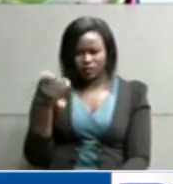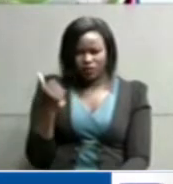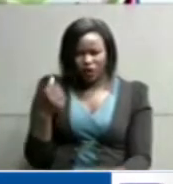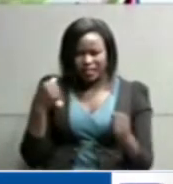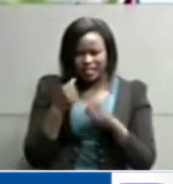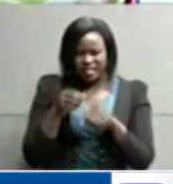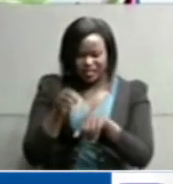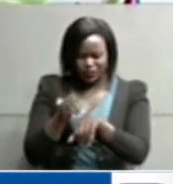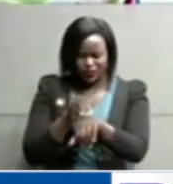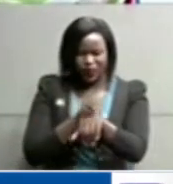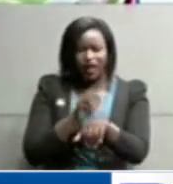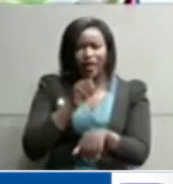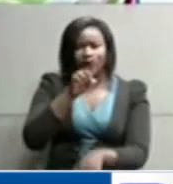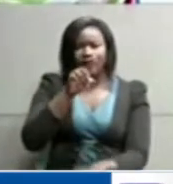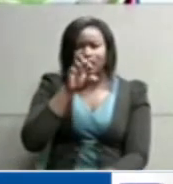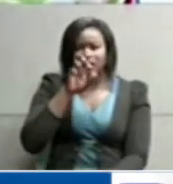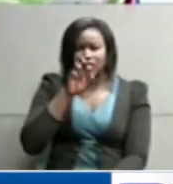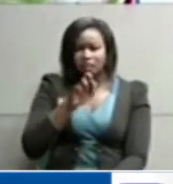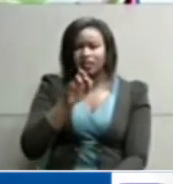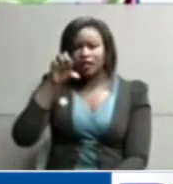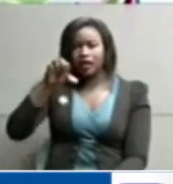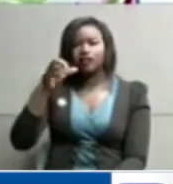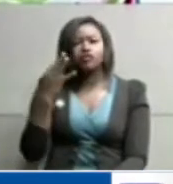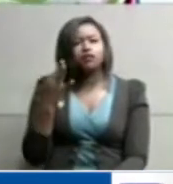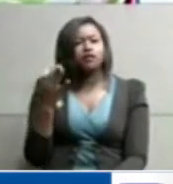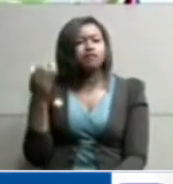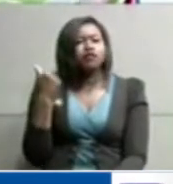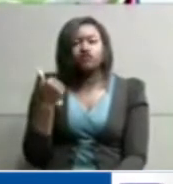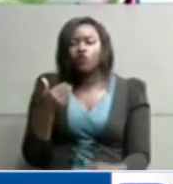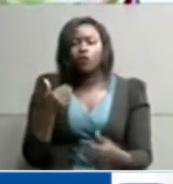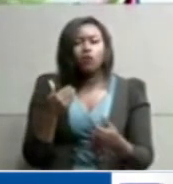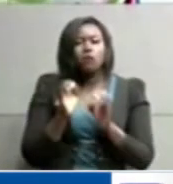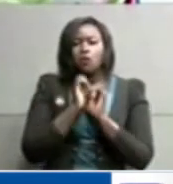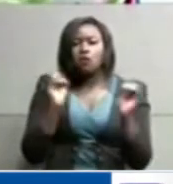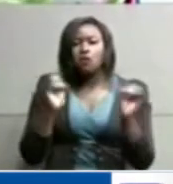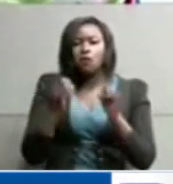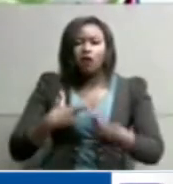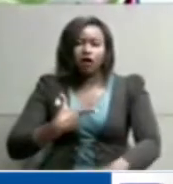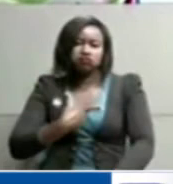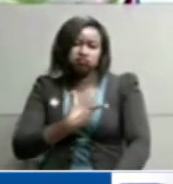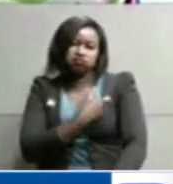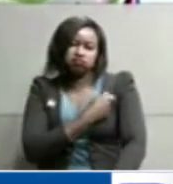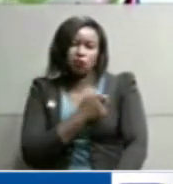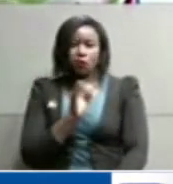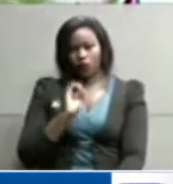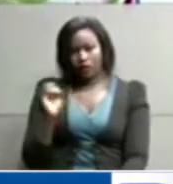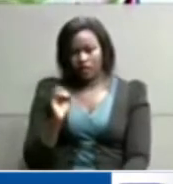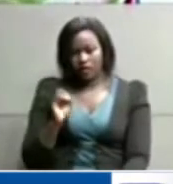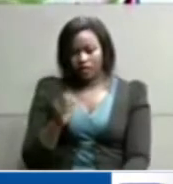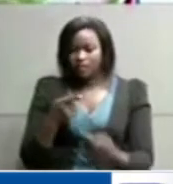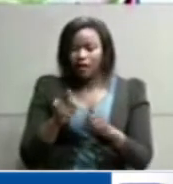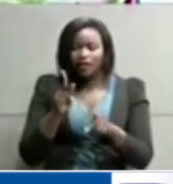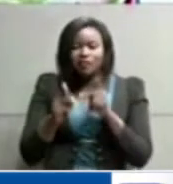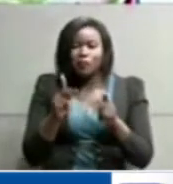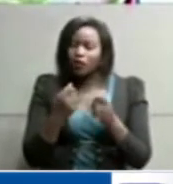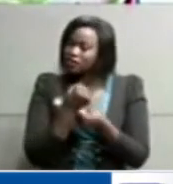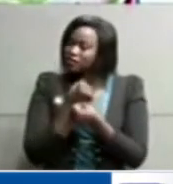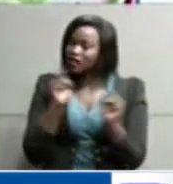1893. At that time there was no vaccine for the smallpox, no vaccine for. People survived by